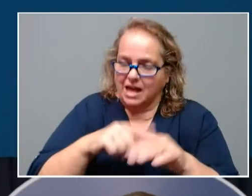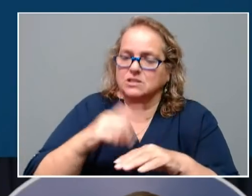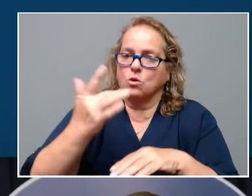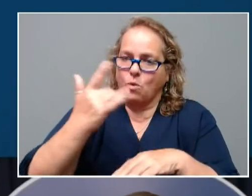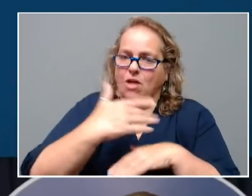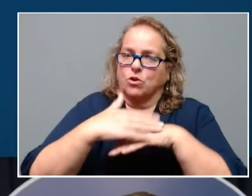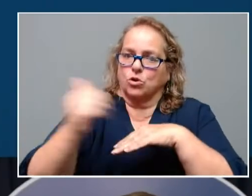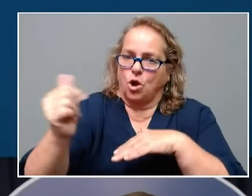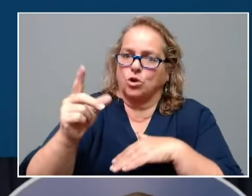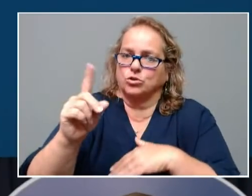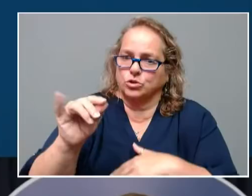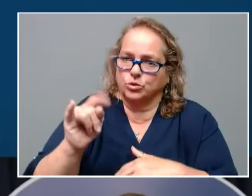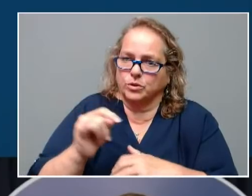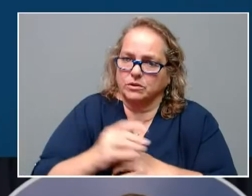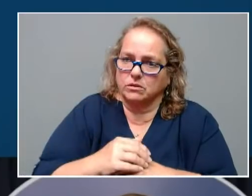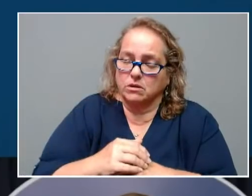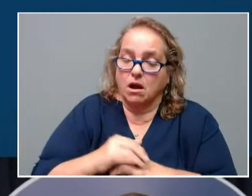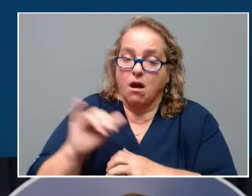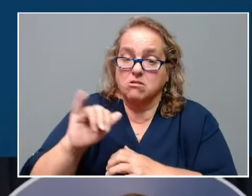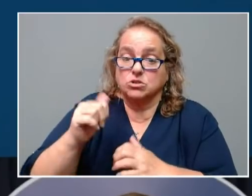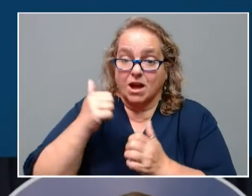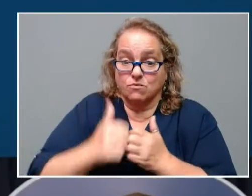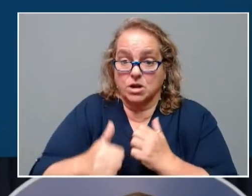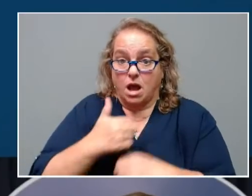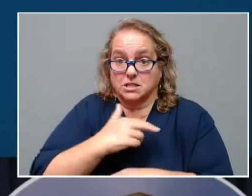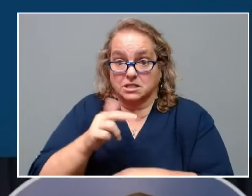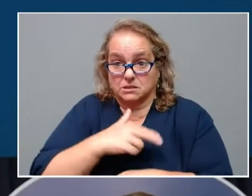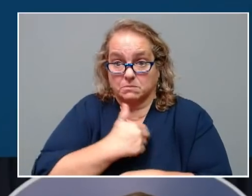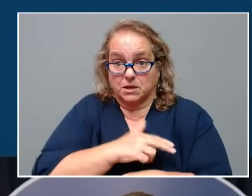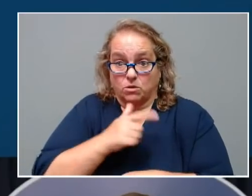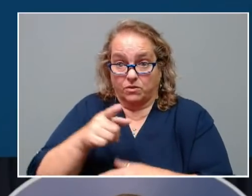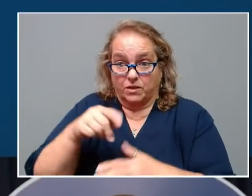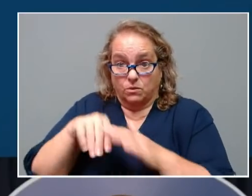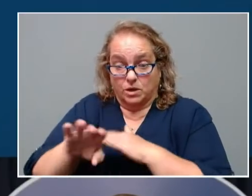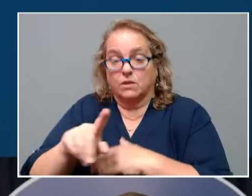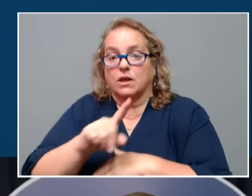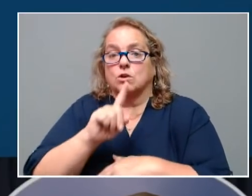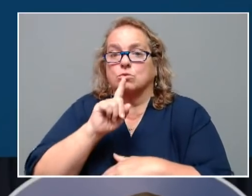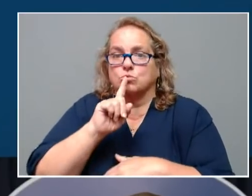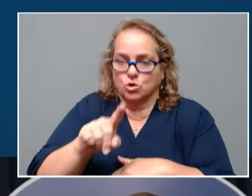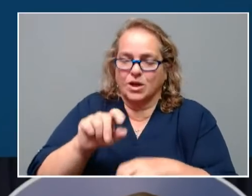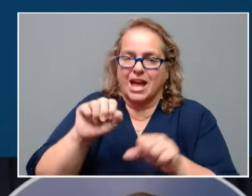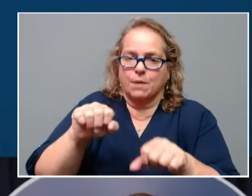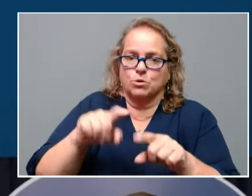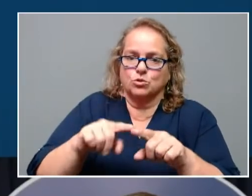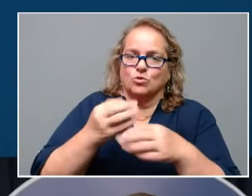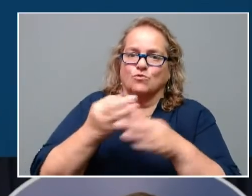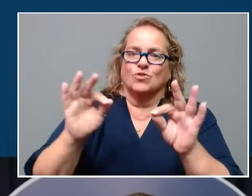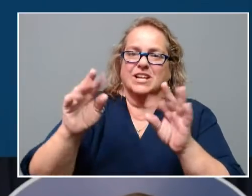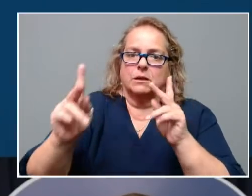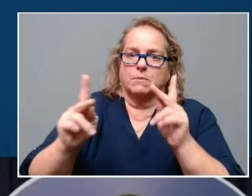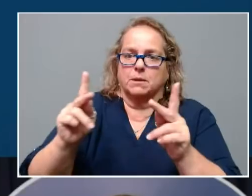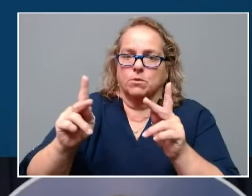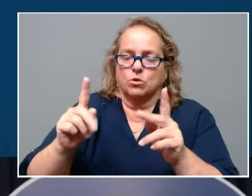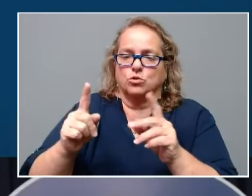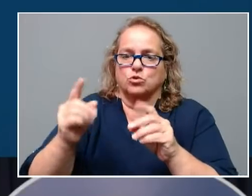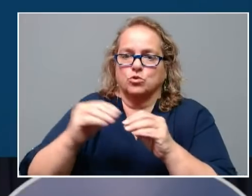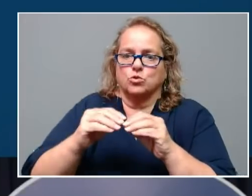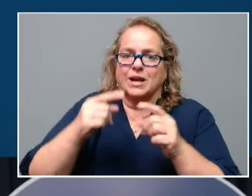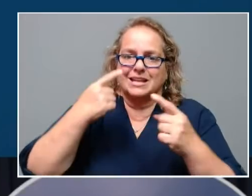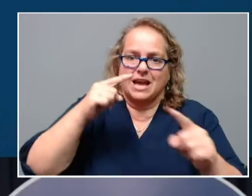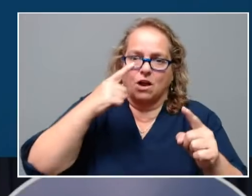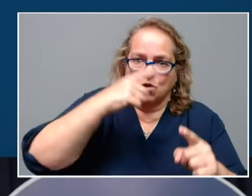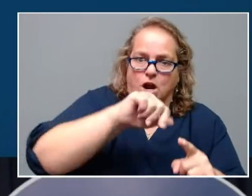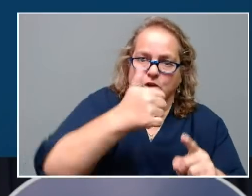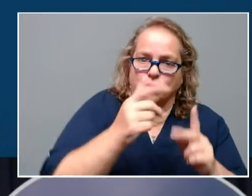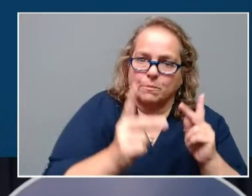seen is every hospital that they have been at, they've truly been able to free up more people to care for others and been